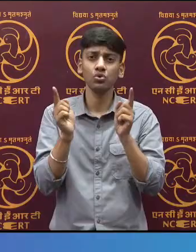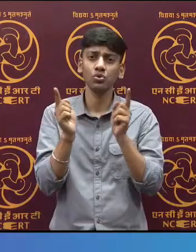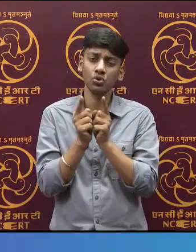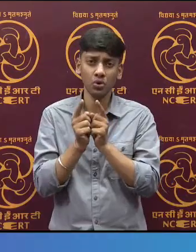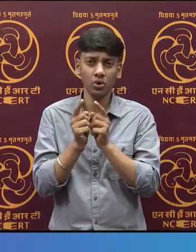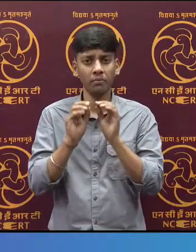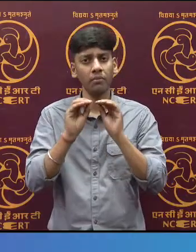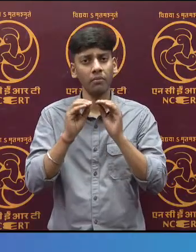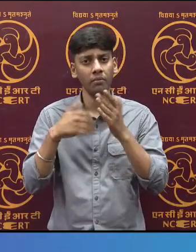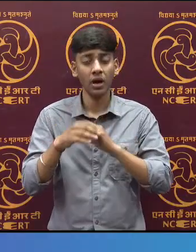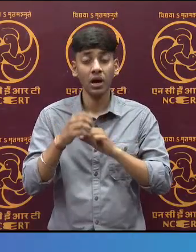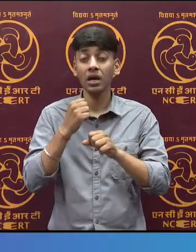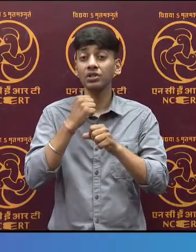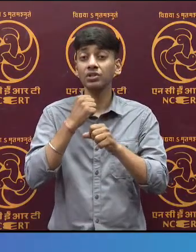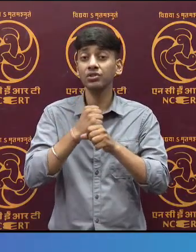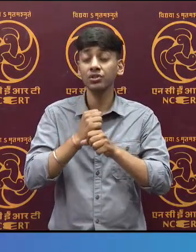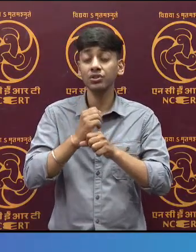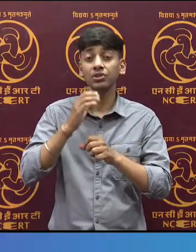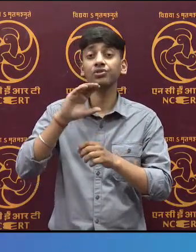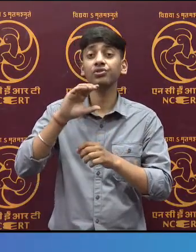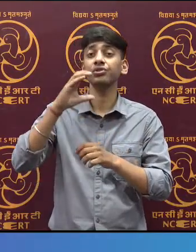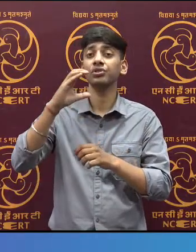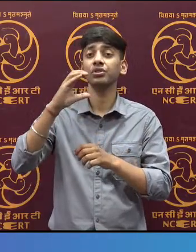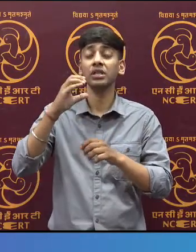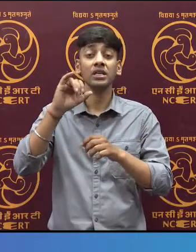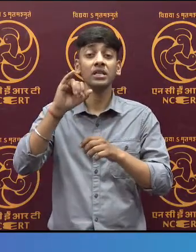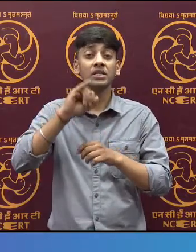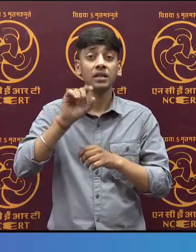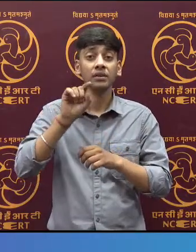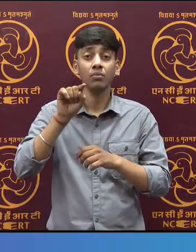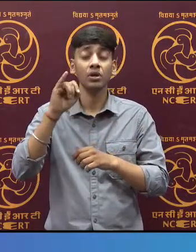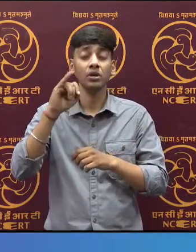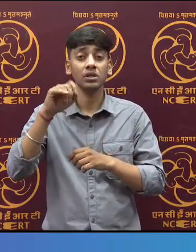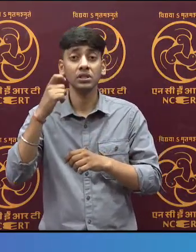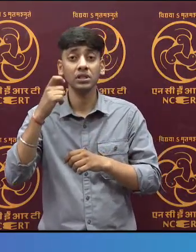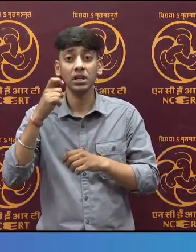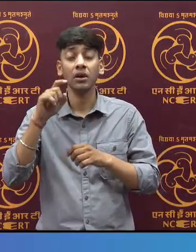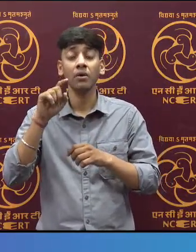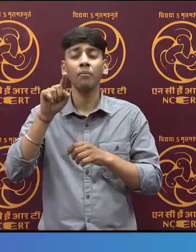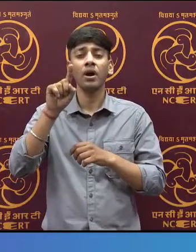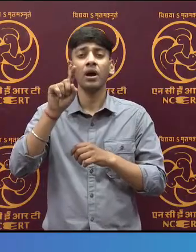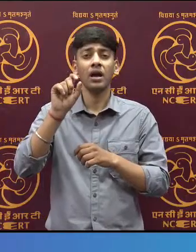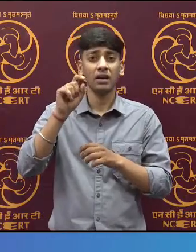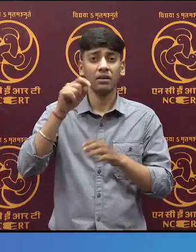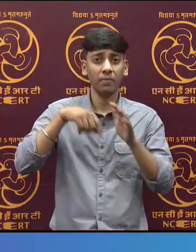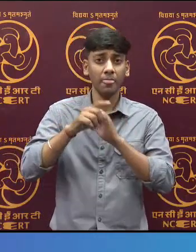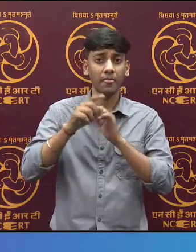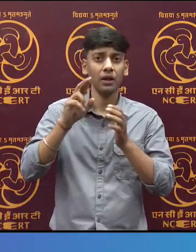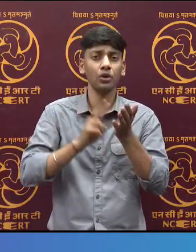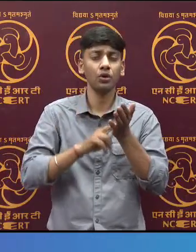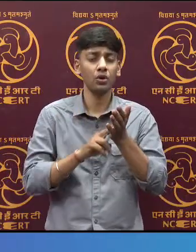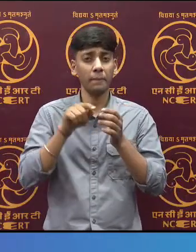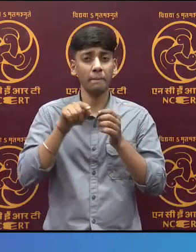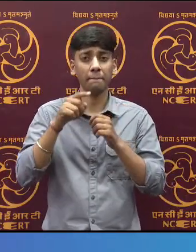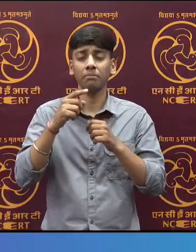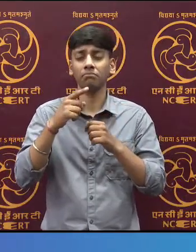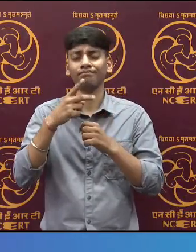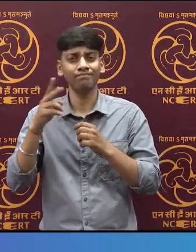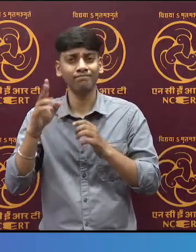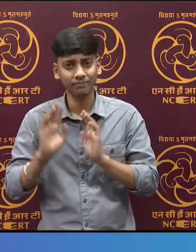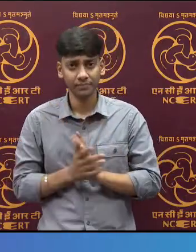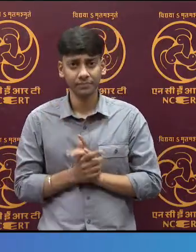value of capital G, which was 6.67 into 10 to the power minus 11 newtons meter square per kg